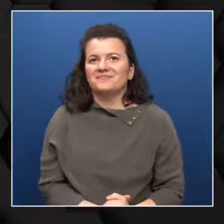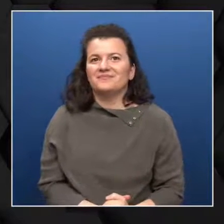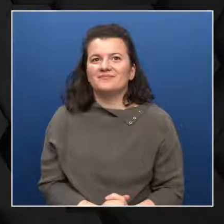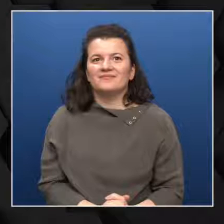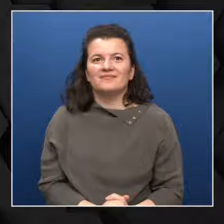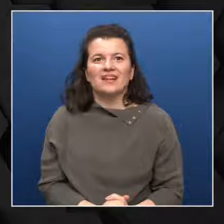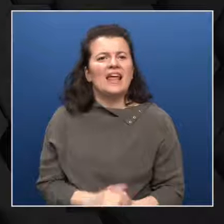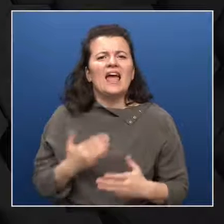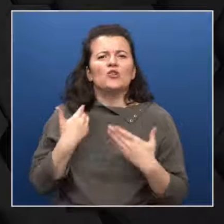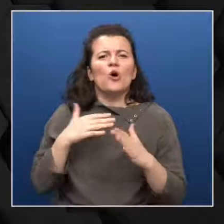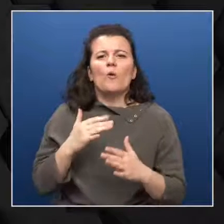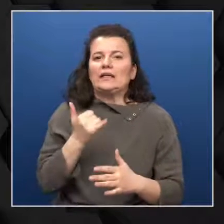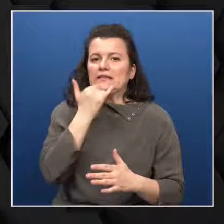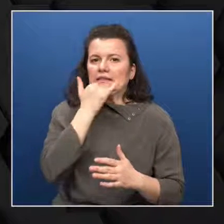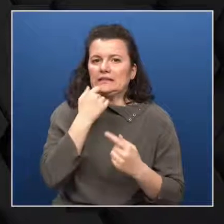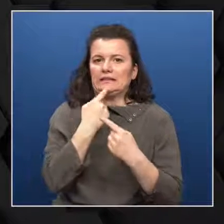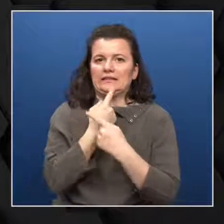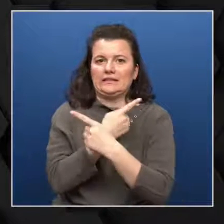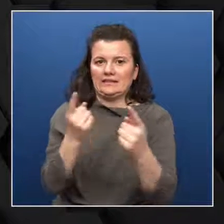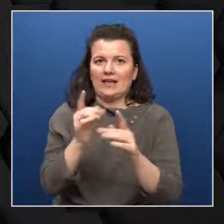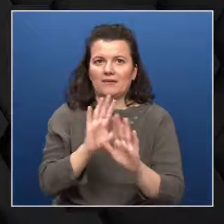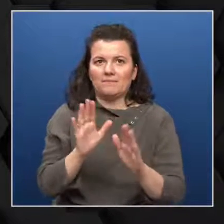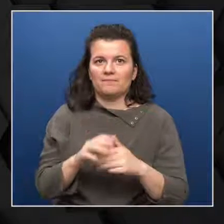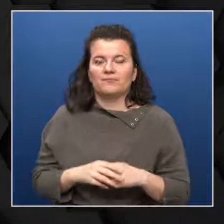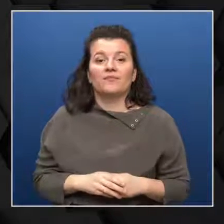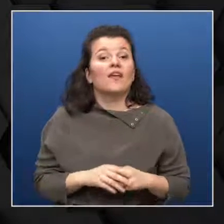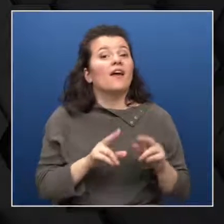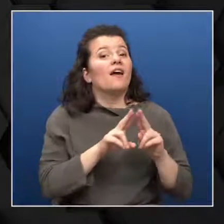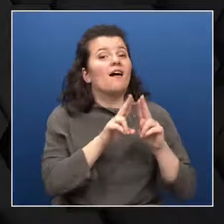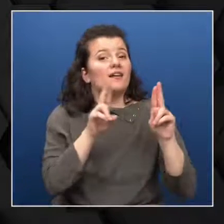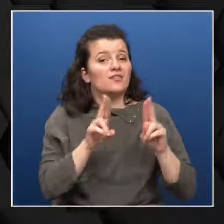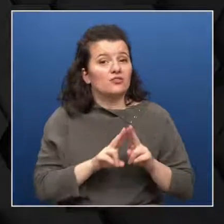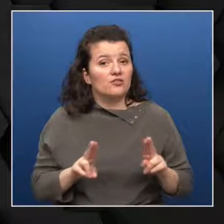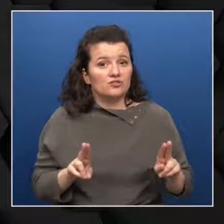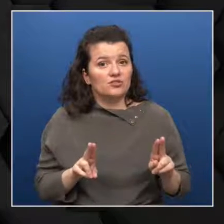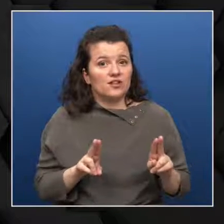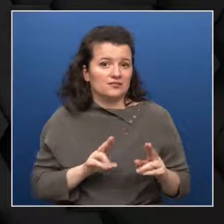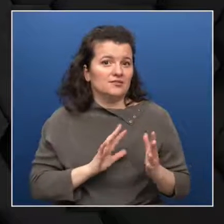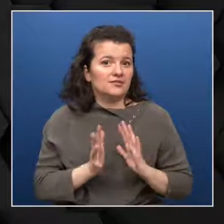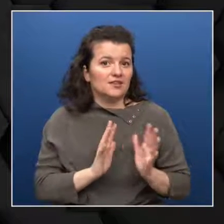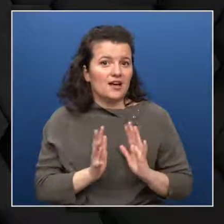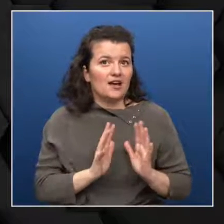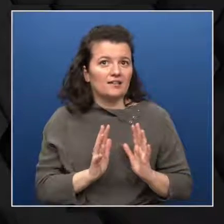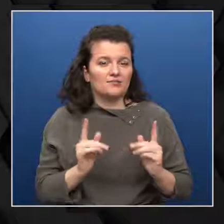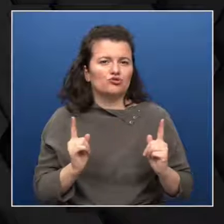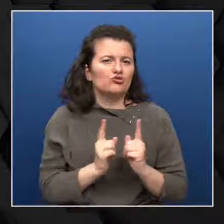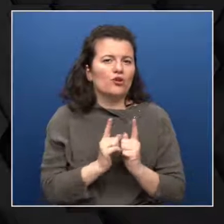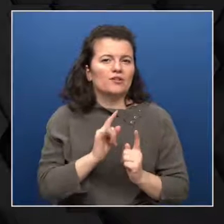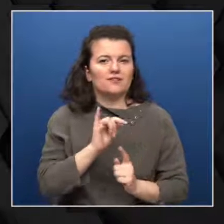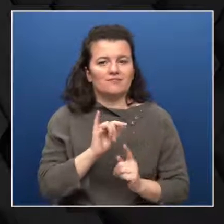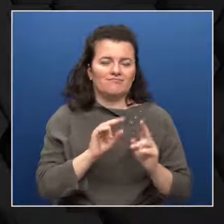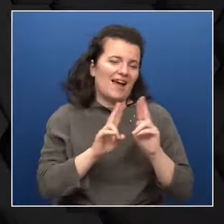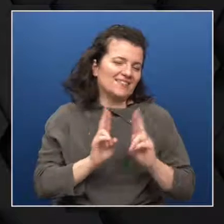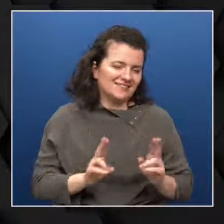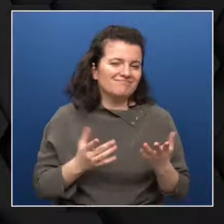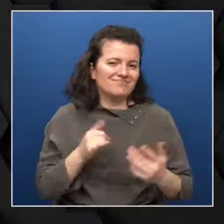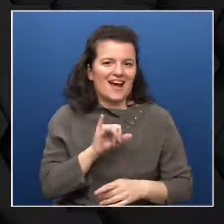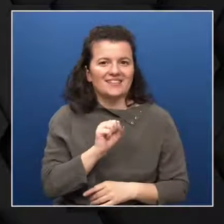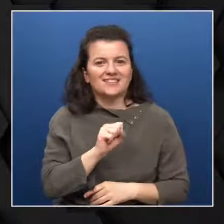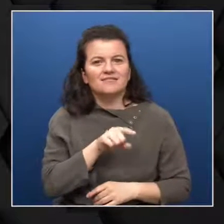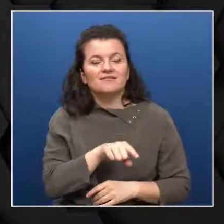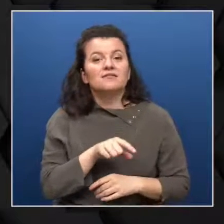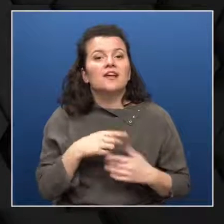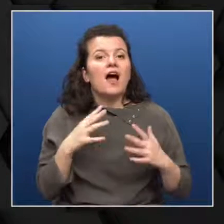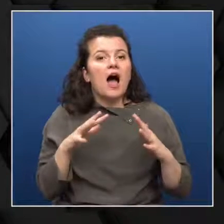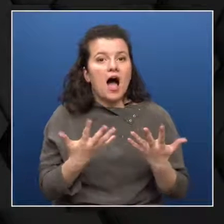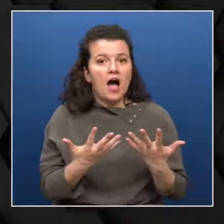That's for sure. So international sign, or in short IS, is constructed by combining